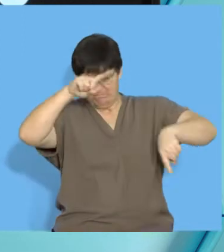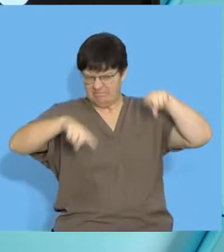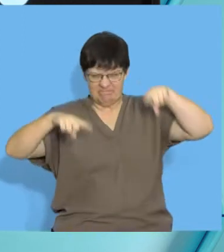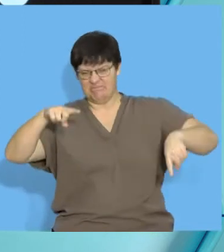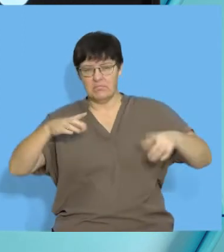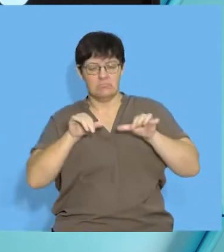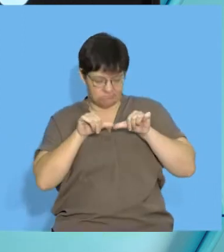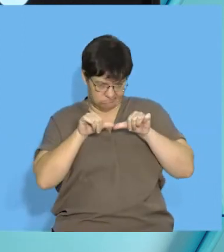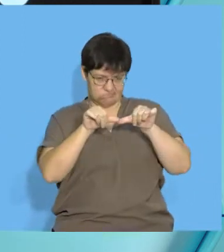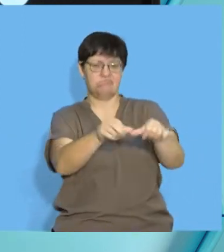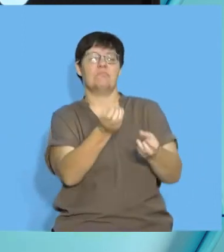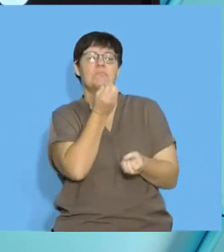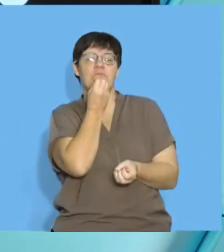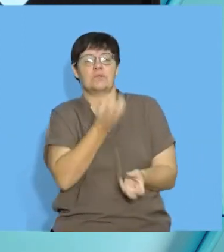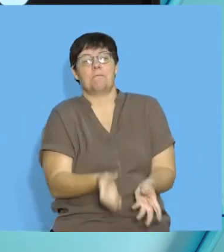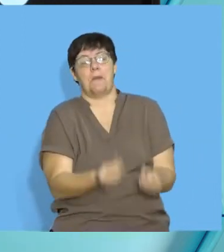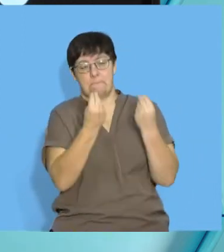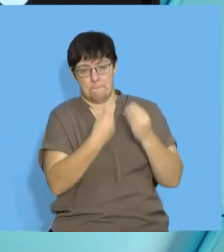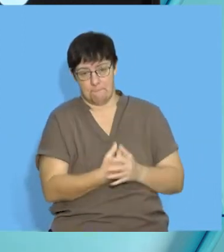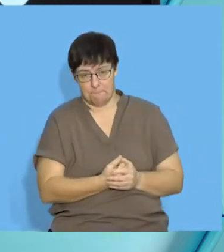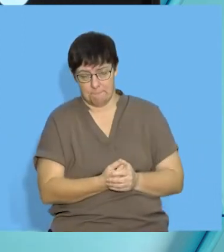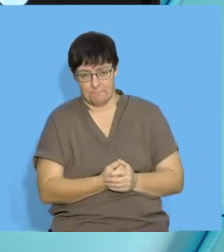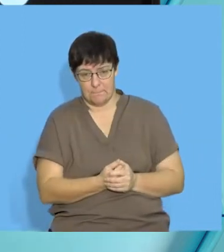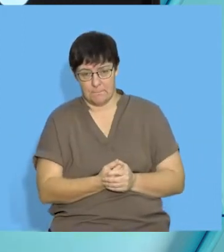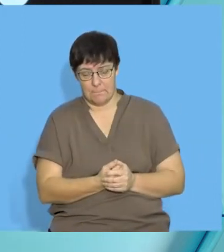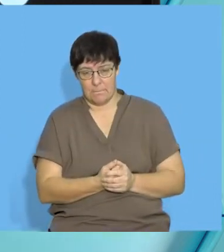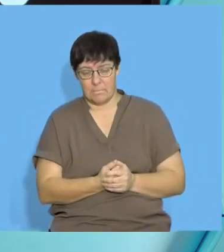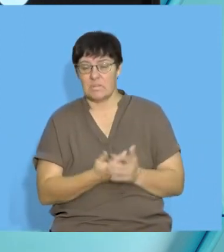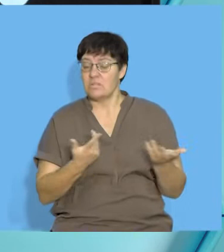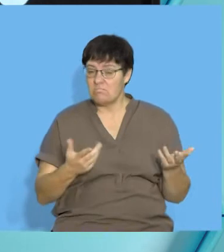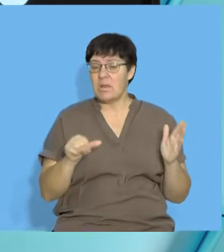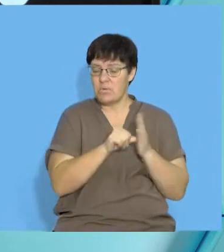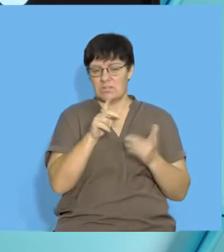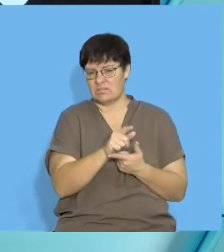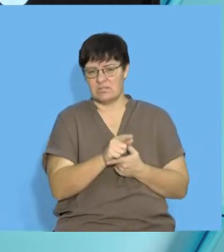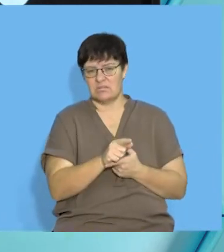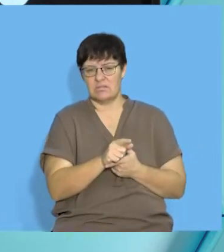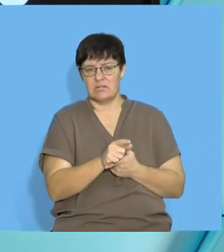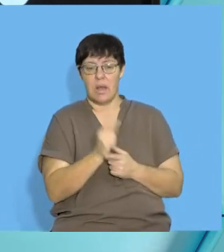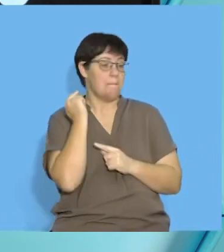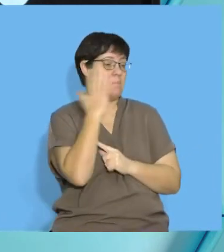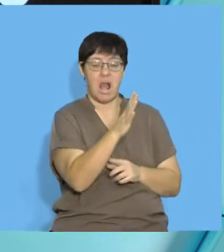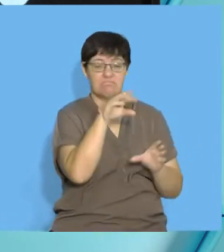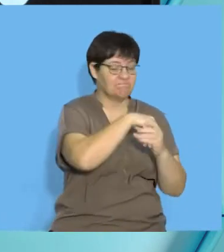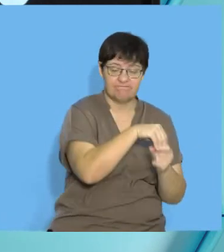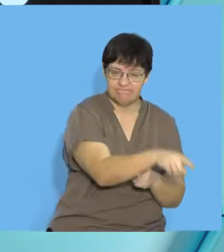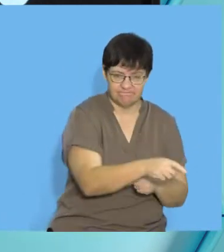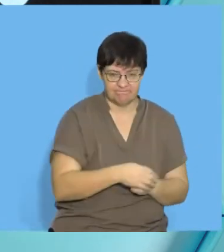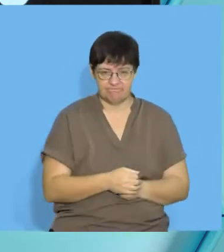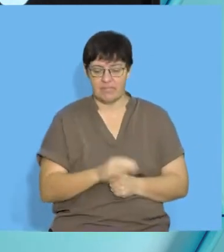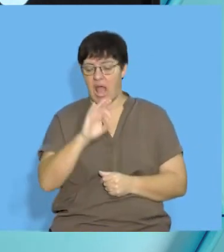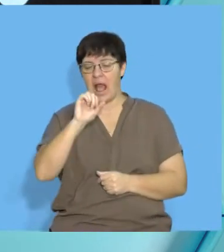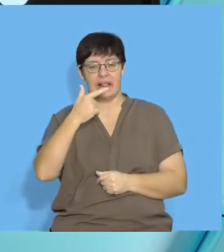can obtain food. Right, and that's quite important to how we look at. They're not part of the plant kingdom. They're not algae,